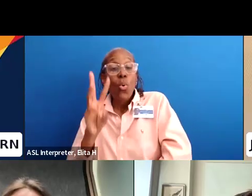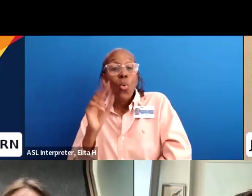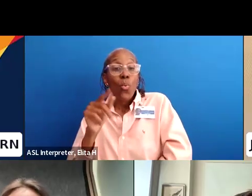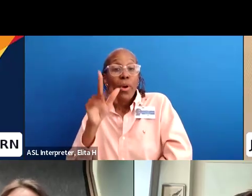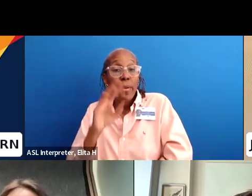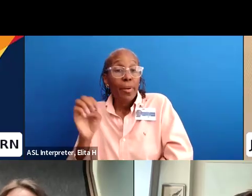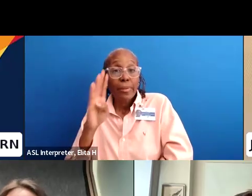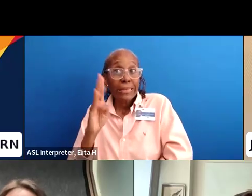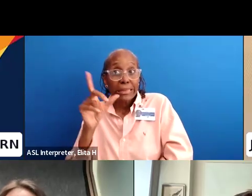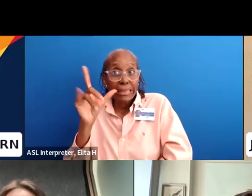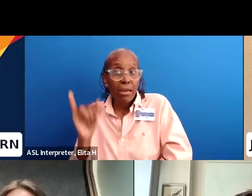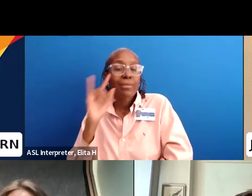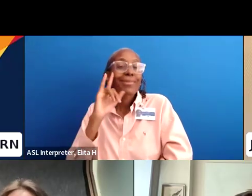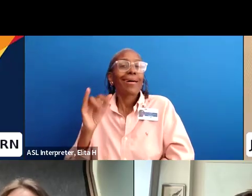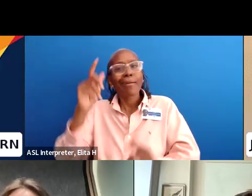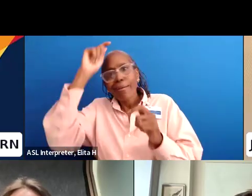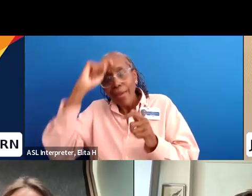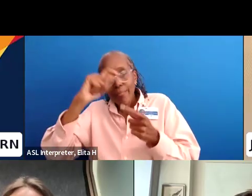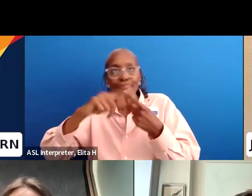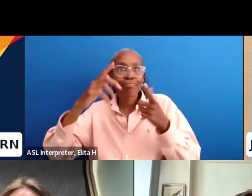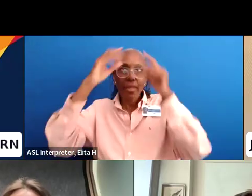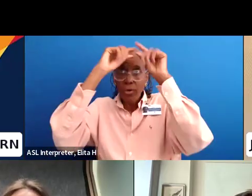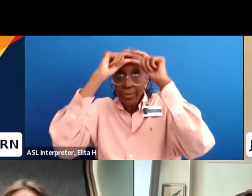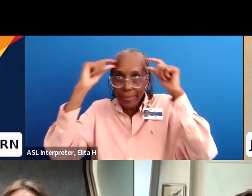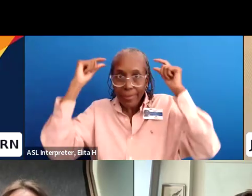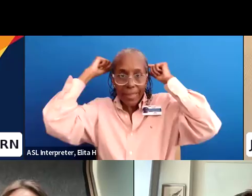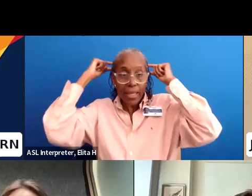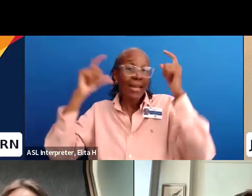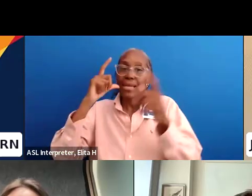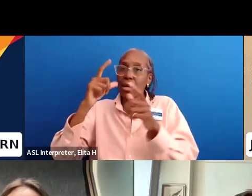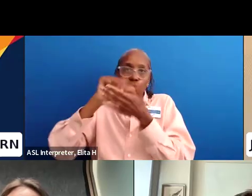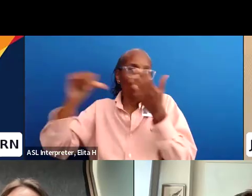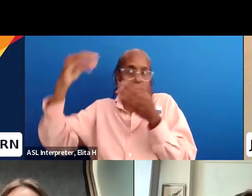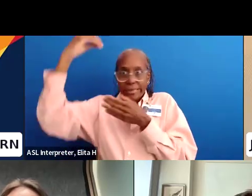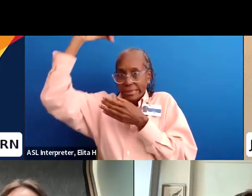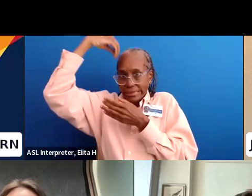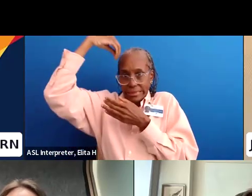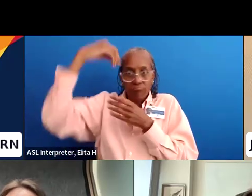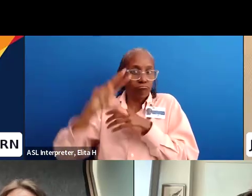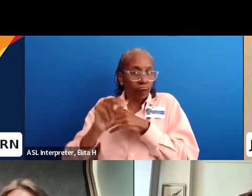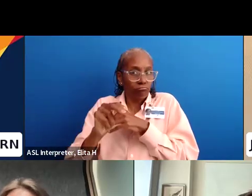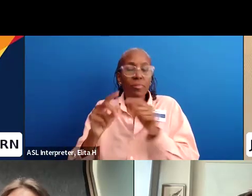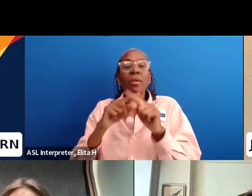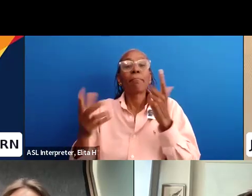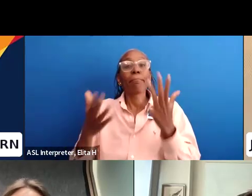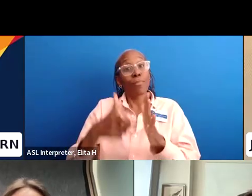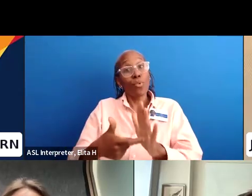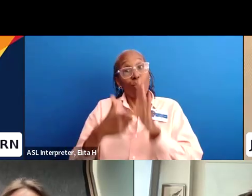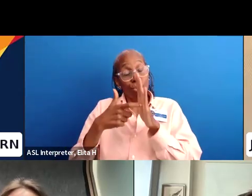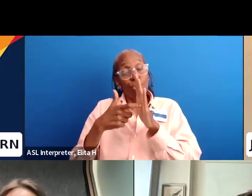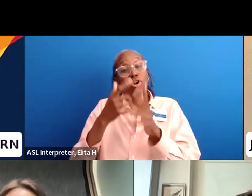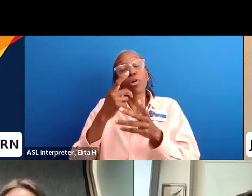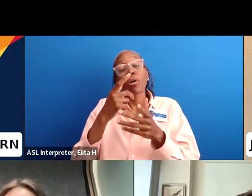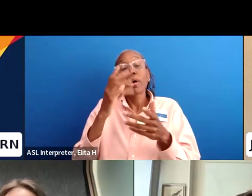a headband that goes on the surface of the head. It is not surgically implanted. And they might require a